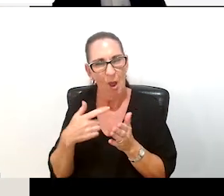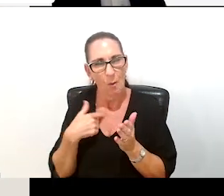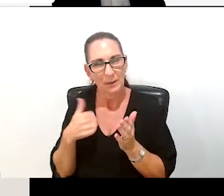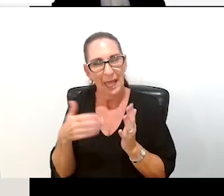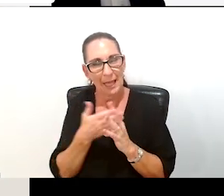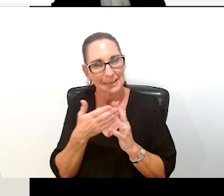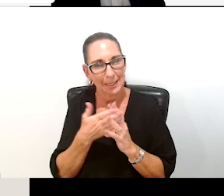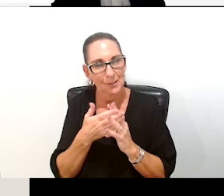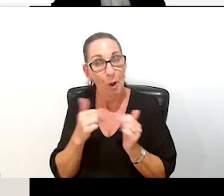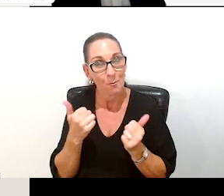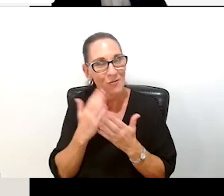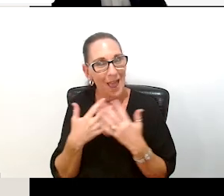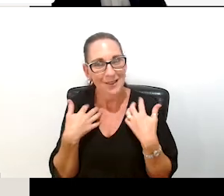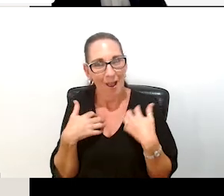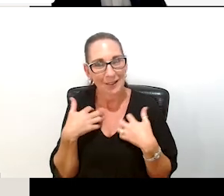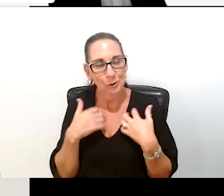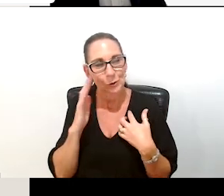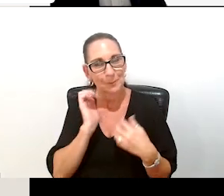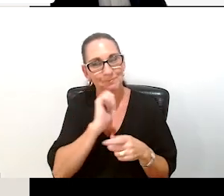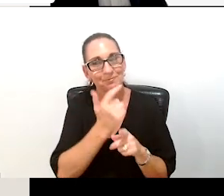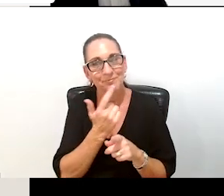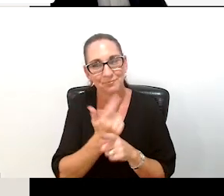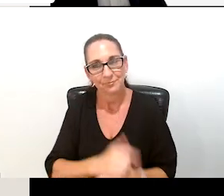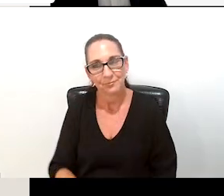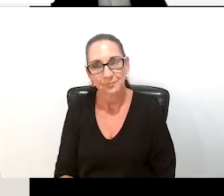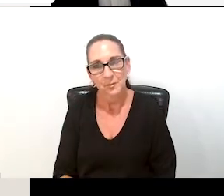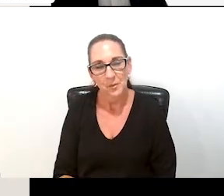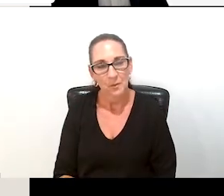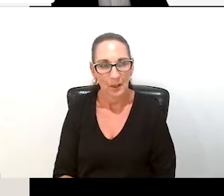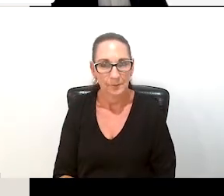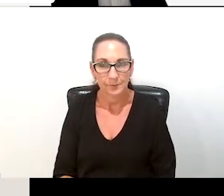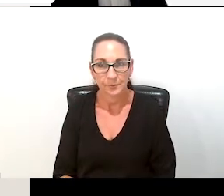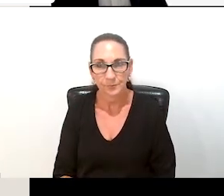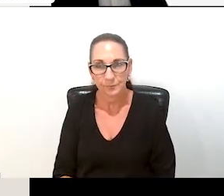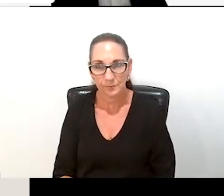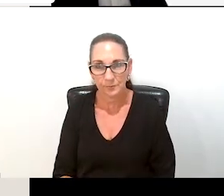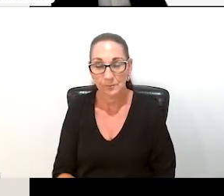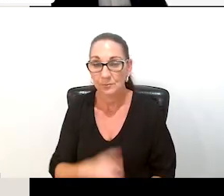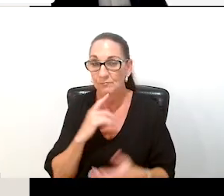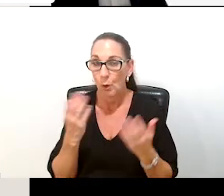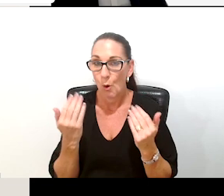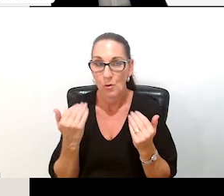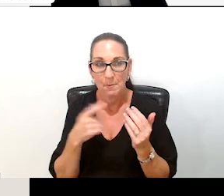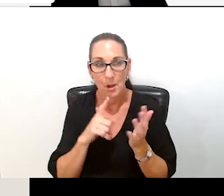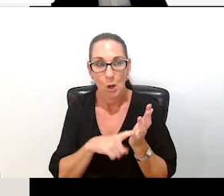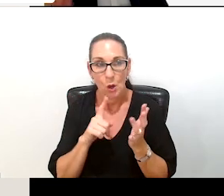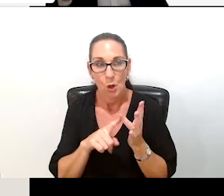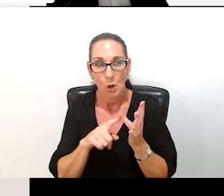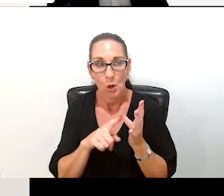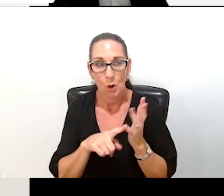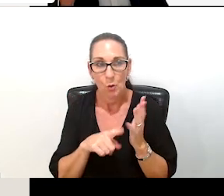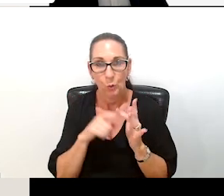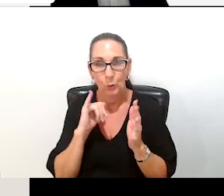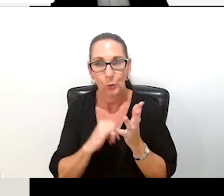exciting presentation Louise is going to deliver. So Louise, if I could welcome you, it's over to you and I will